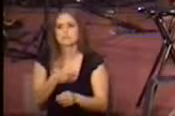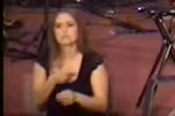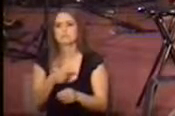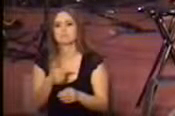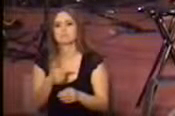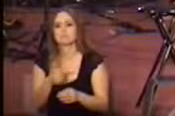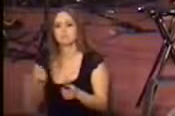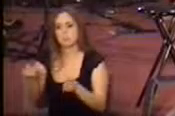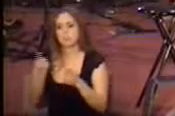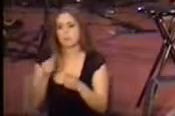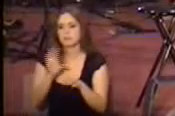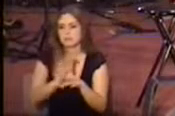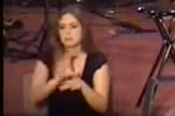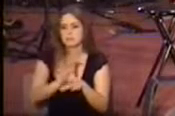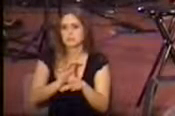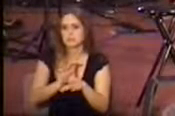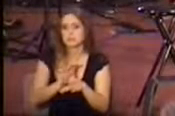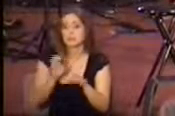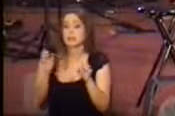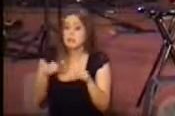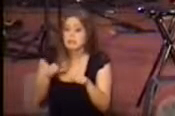home. Right?